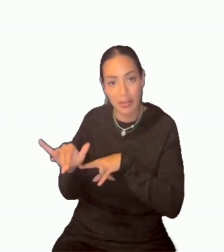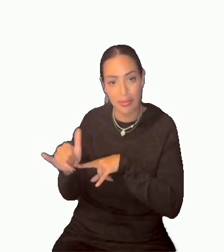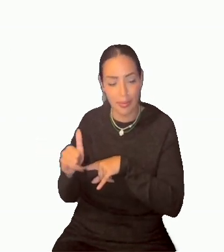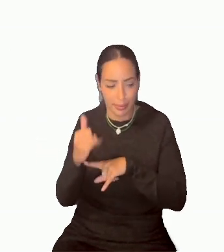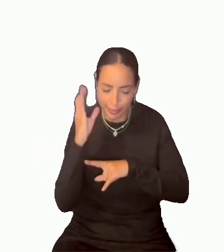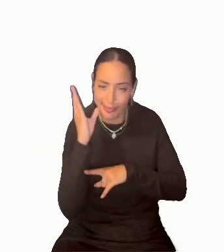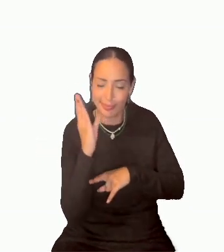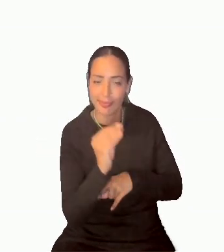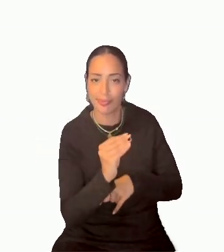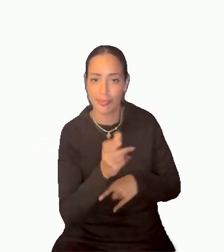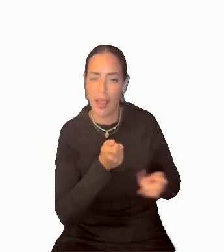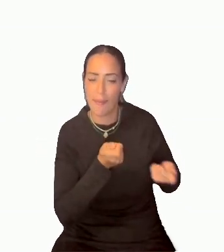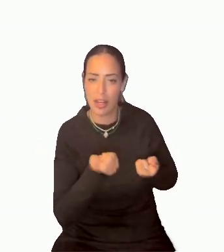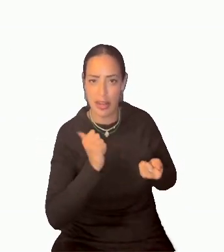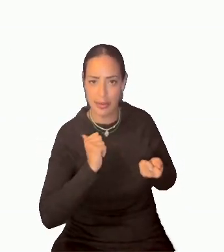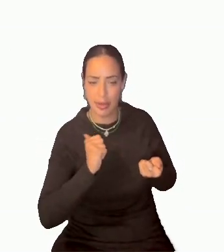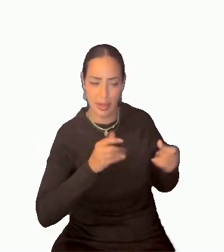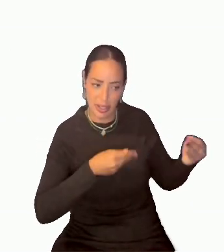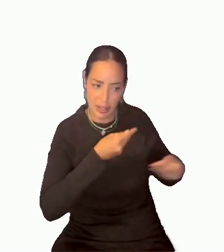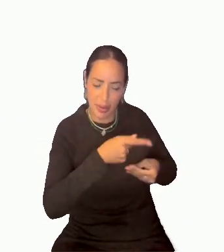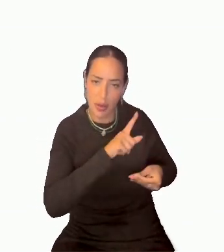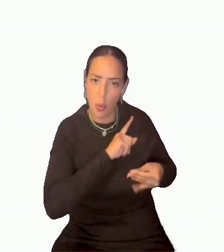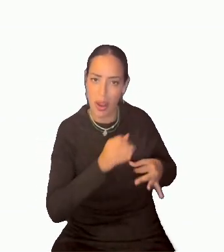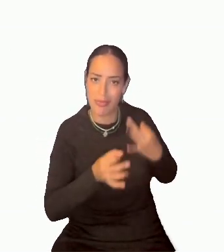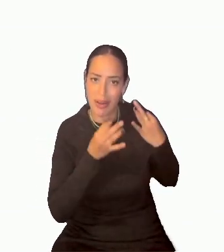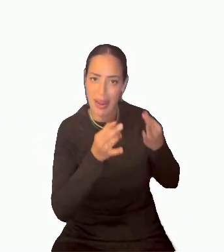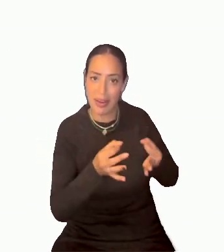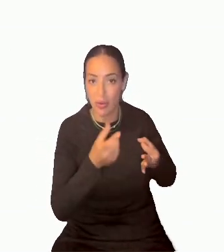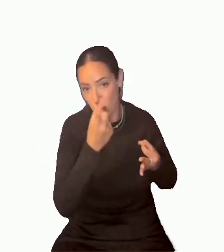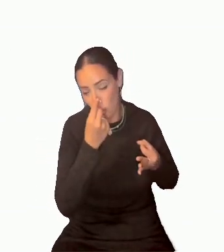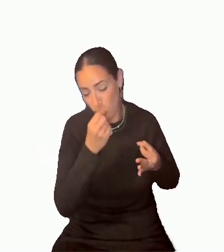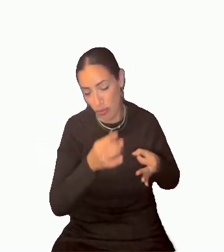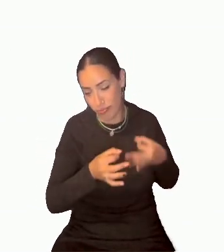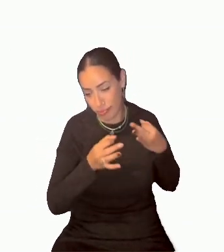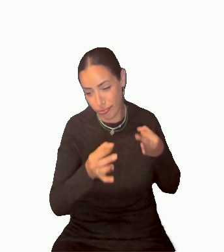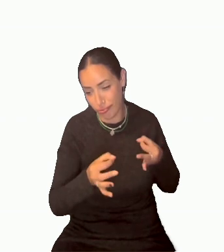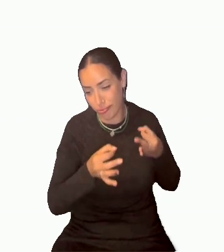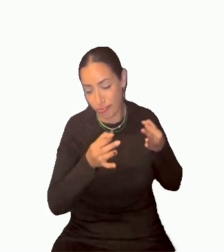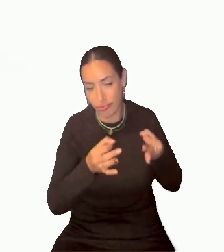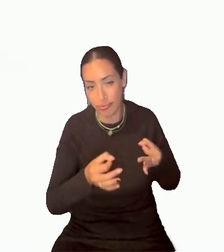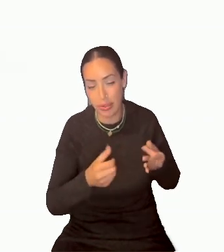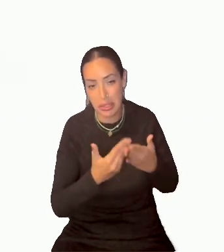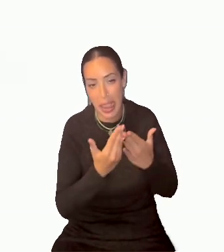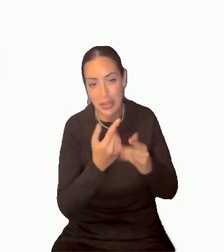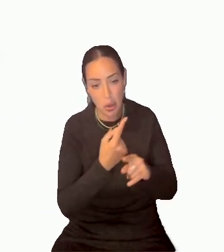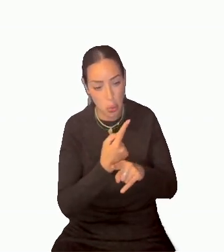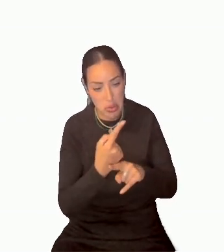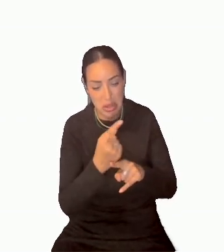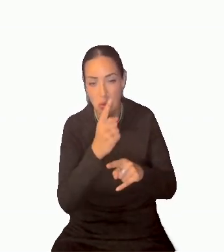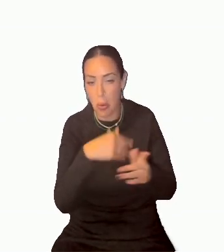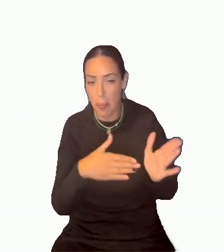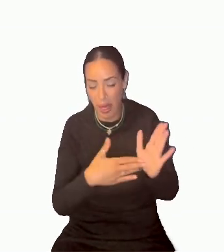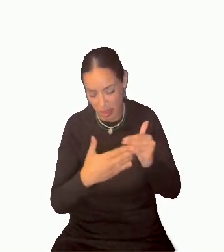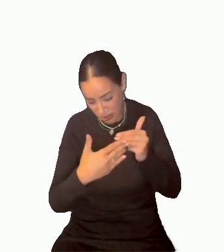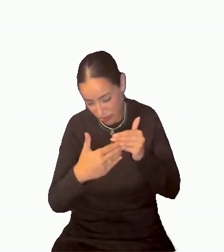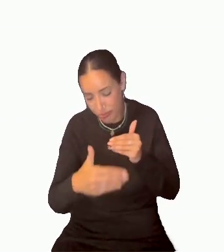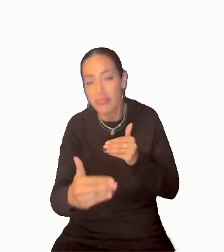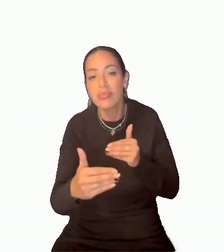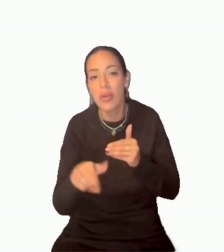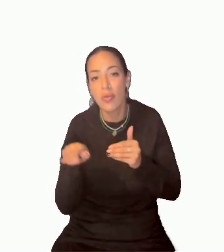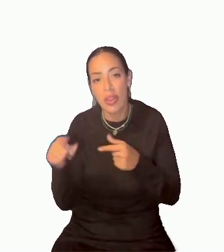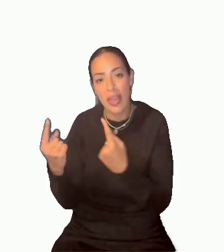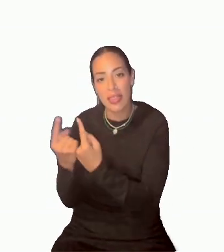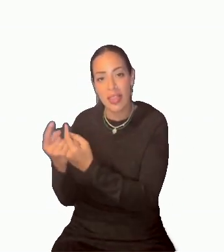Managing expectations and explaining any delays. It may take a number of days, weeks, or even months for personal effects to be released depending